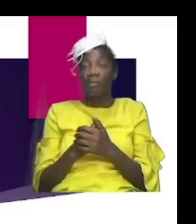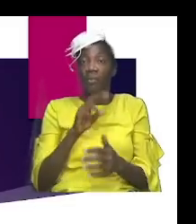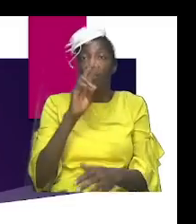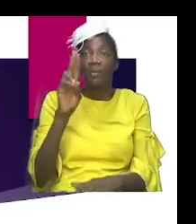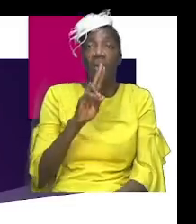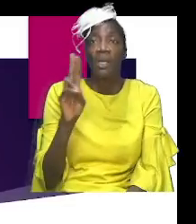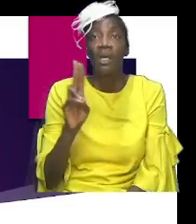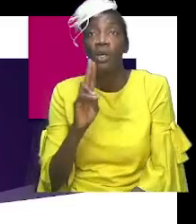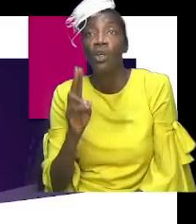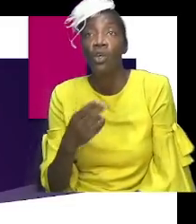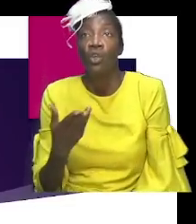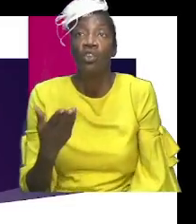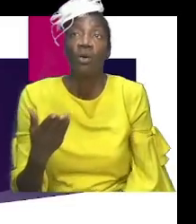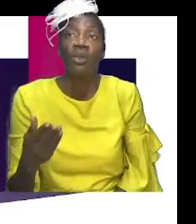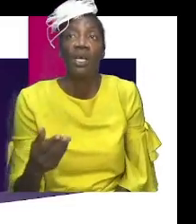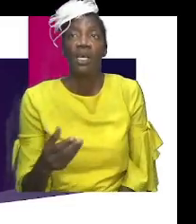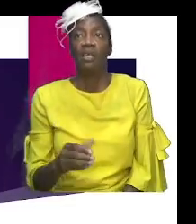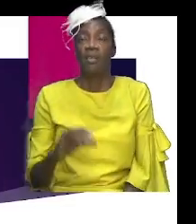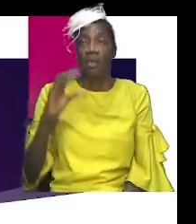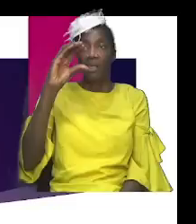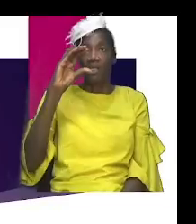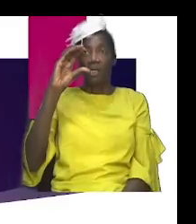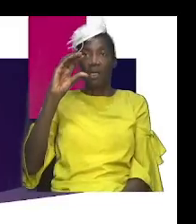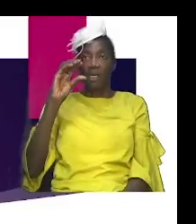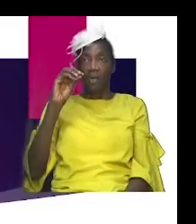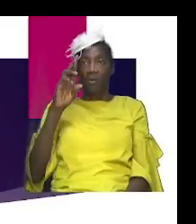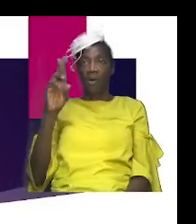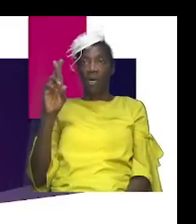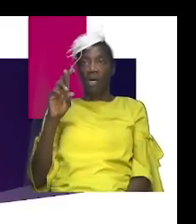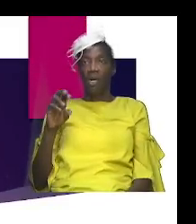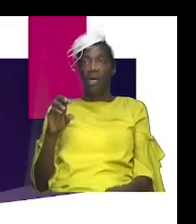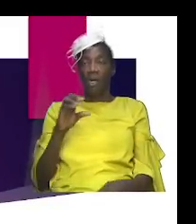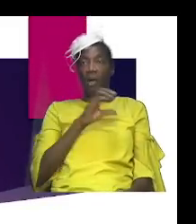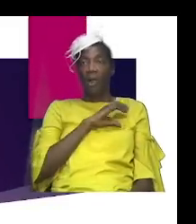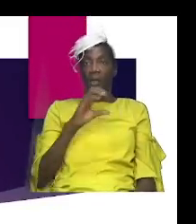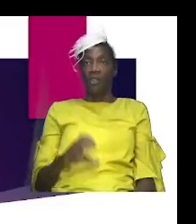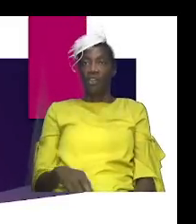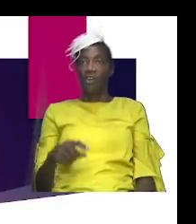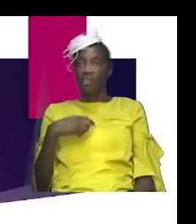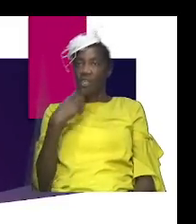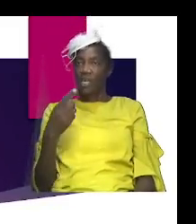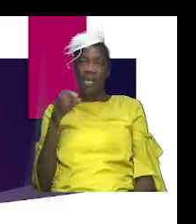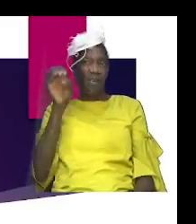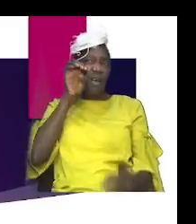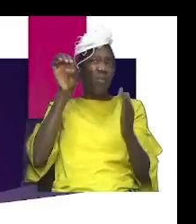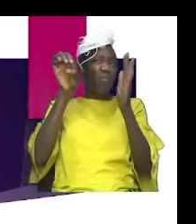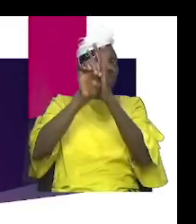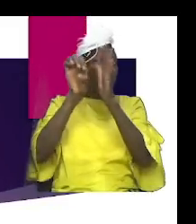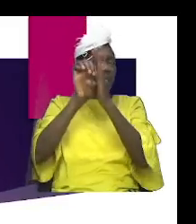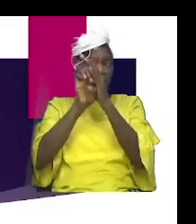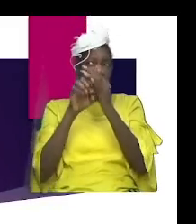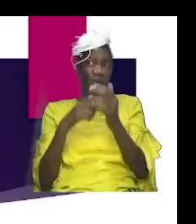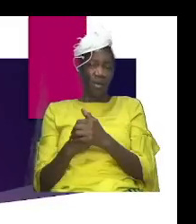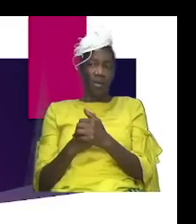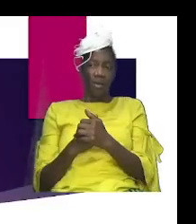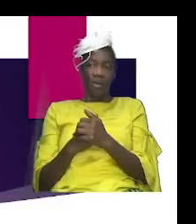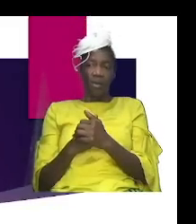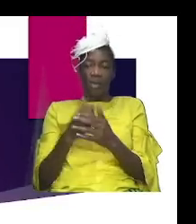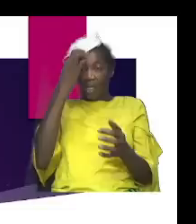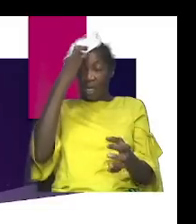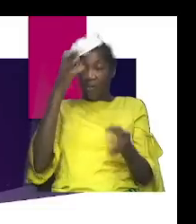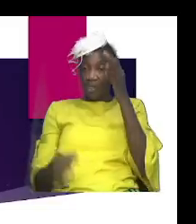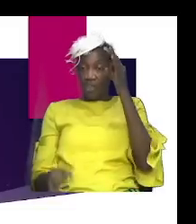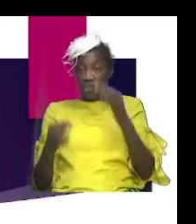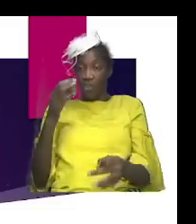used a metaphor to the Corinthian church to give a picture or another picture of